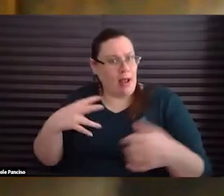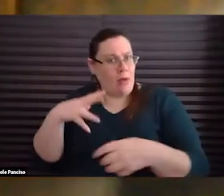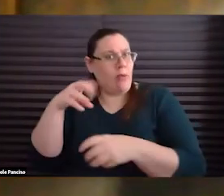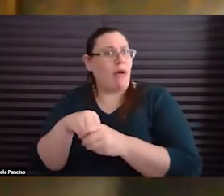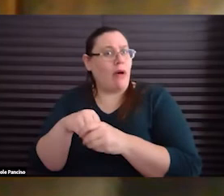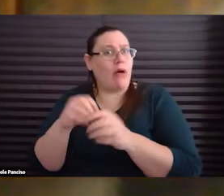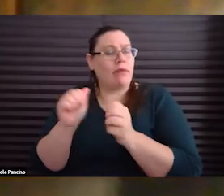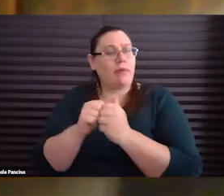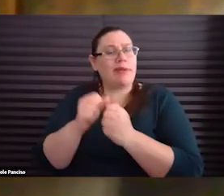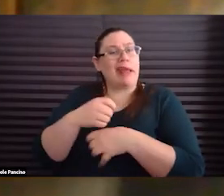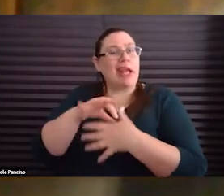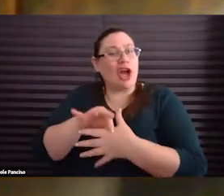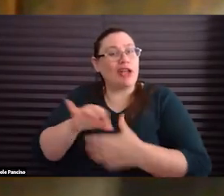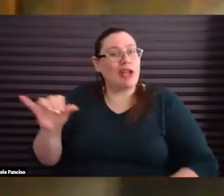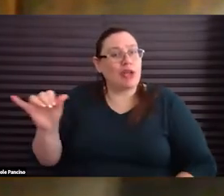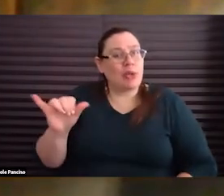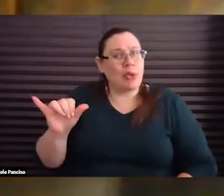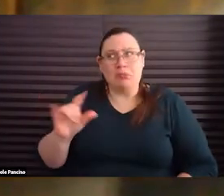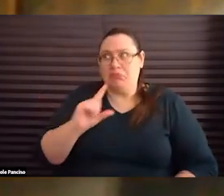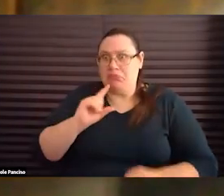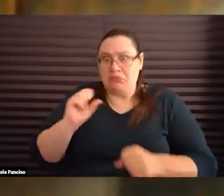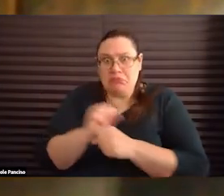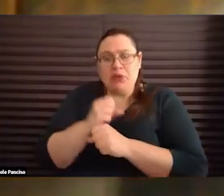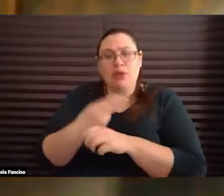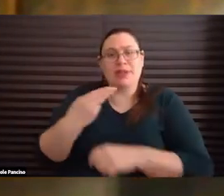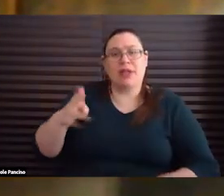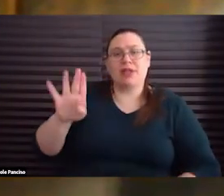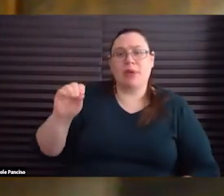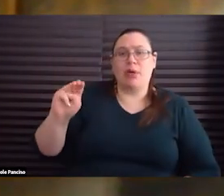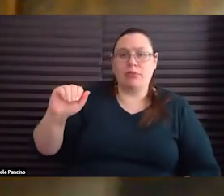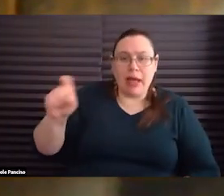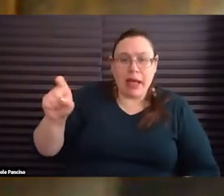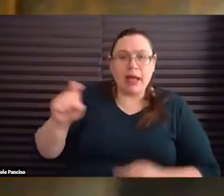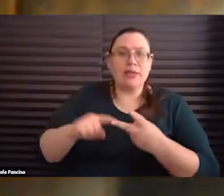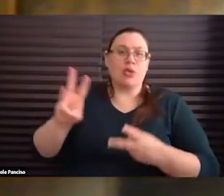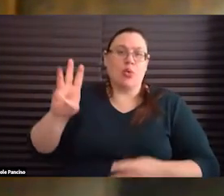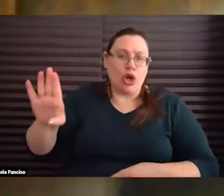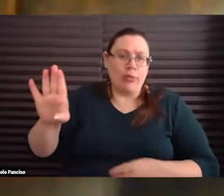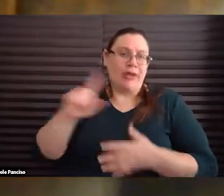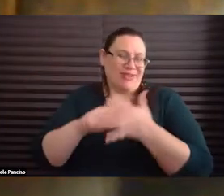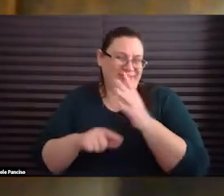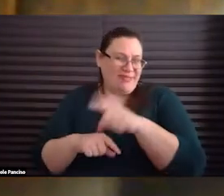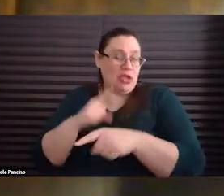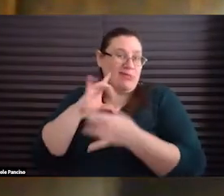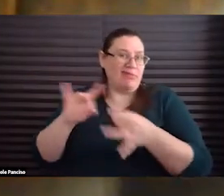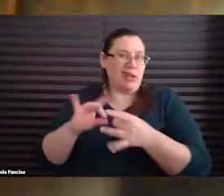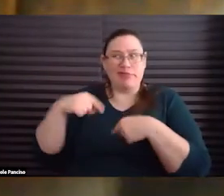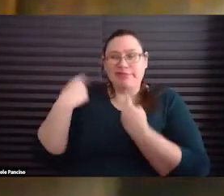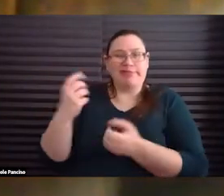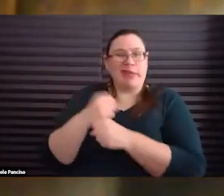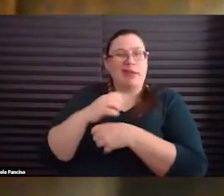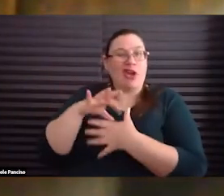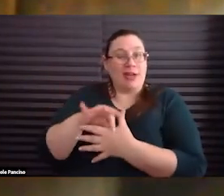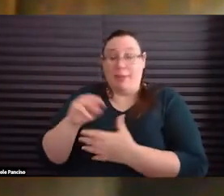the content game in such a real way with HBO Max and with Warner Brothers, et cetera. And as you say, they've been in the content game. They've been in media,